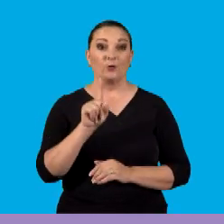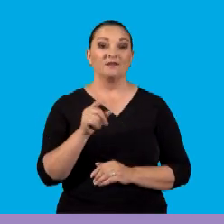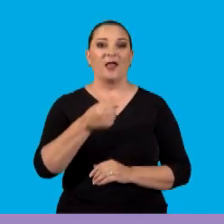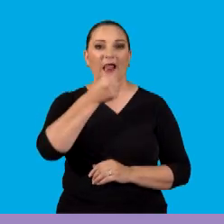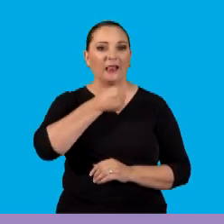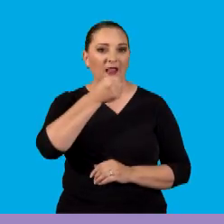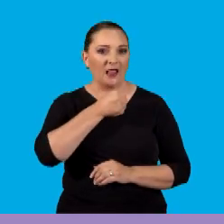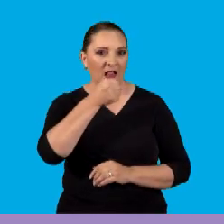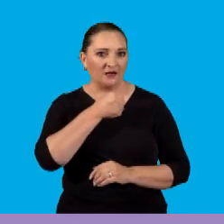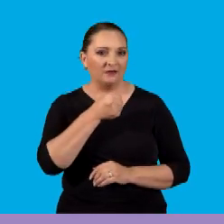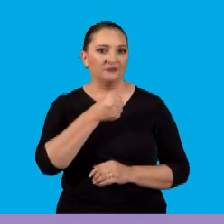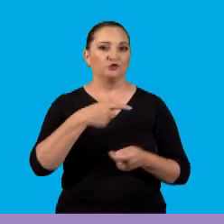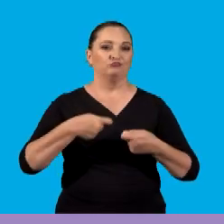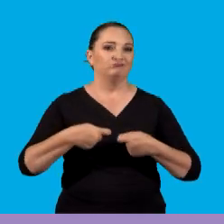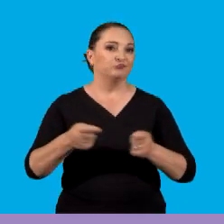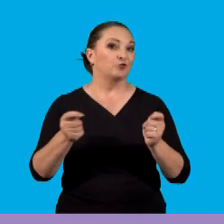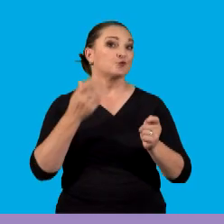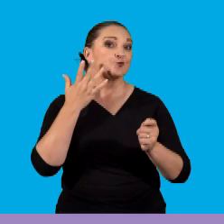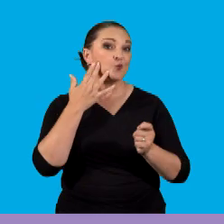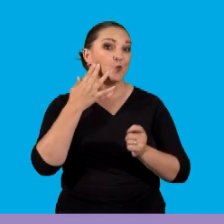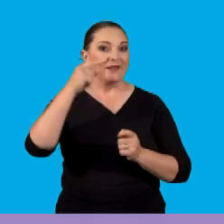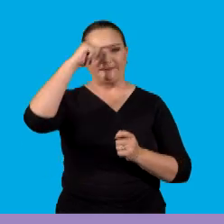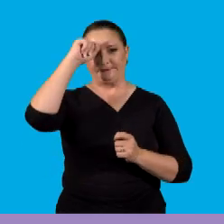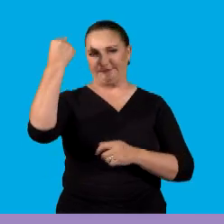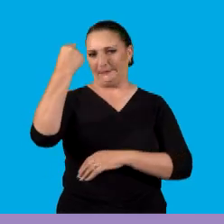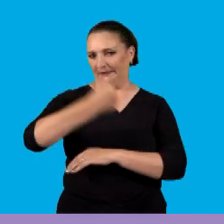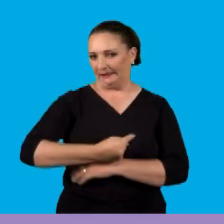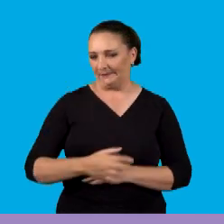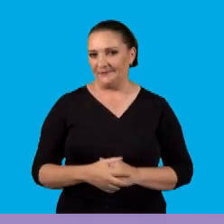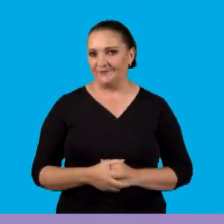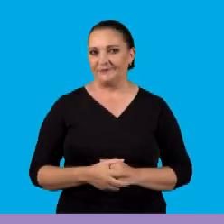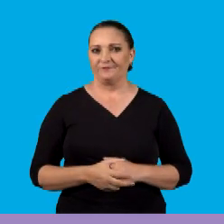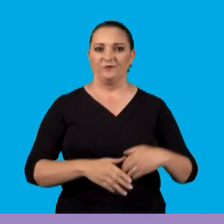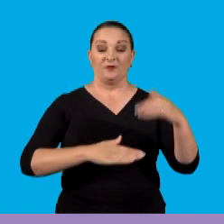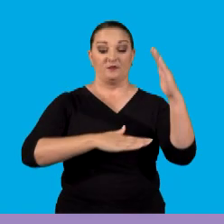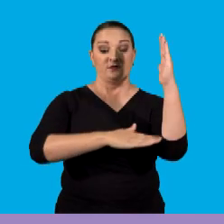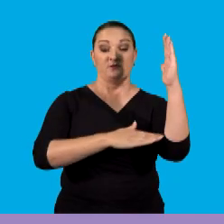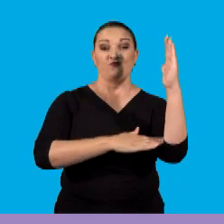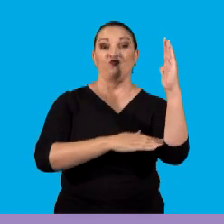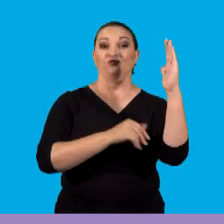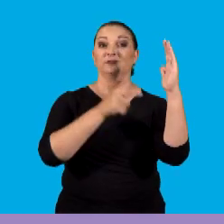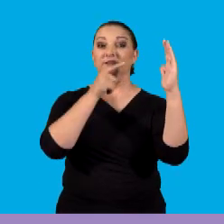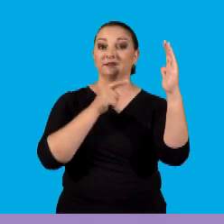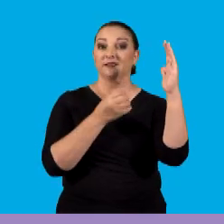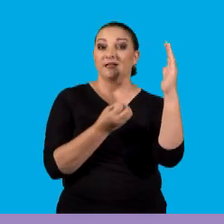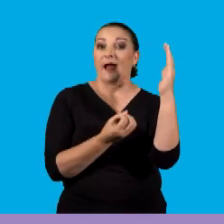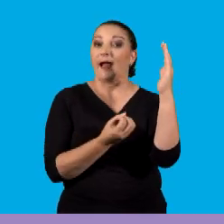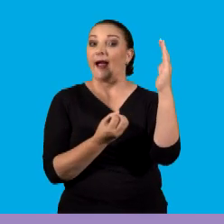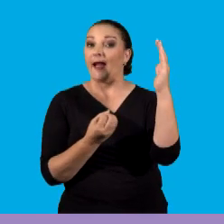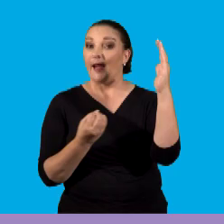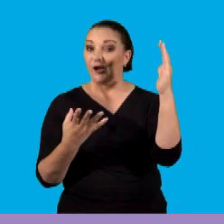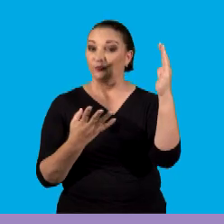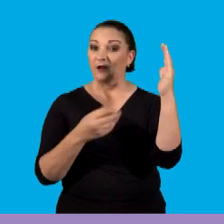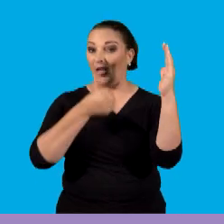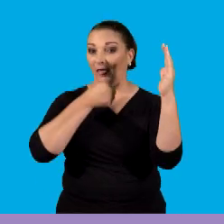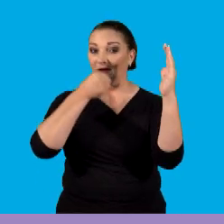the ice creams sold during a summer day. So again, the graph represents the number of ice